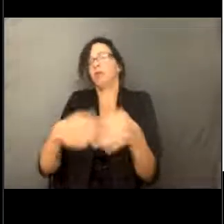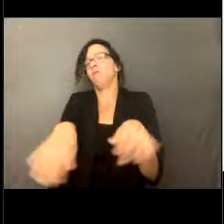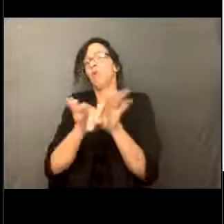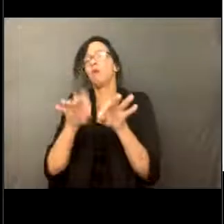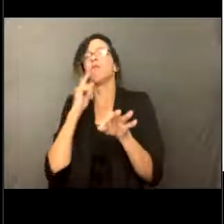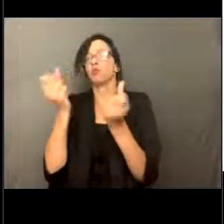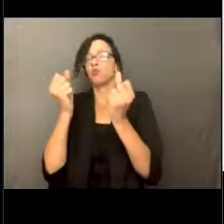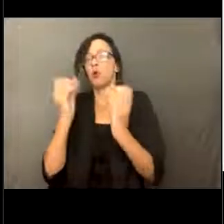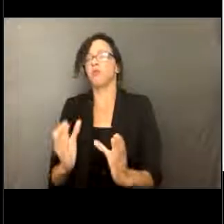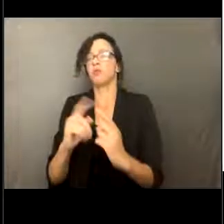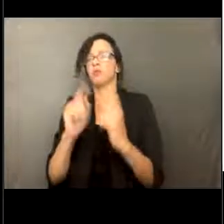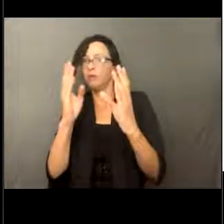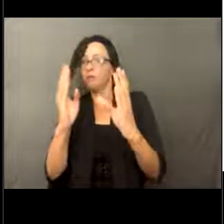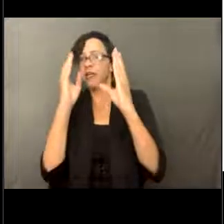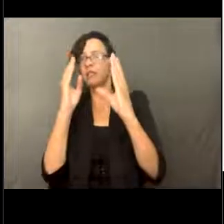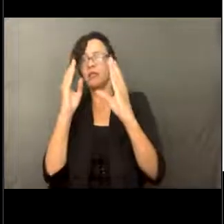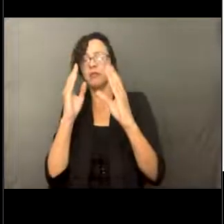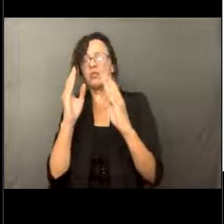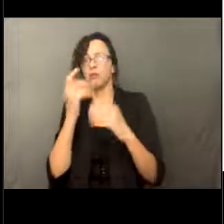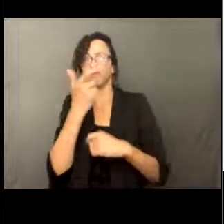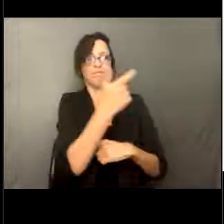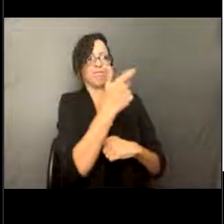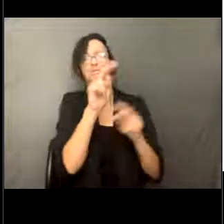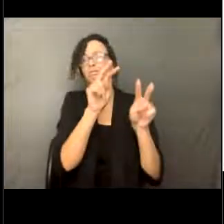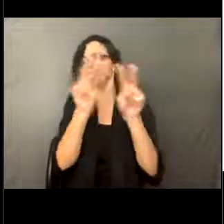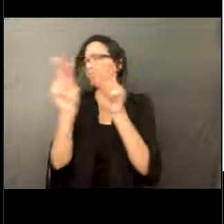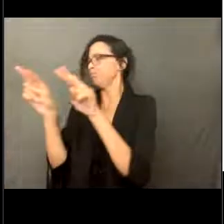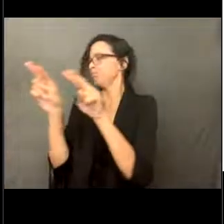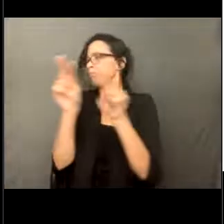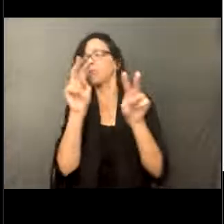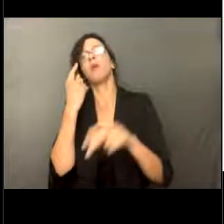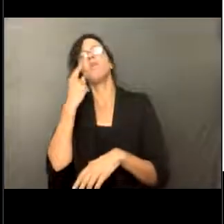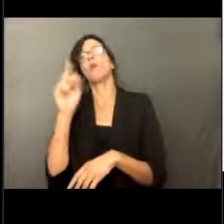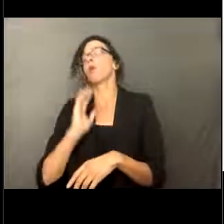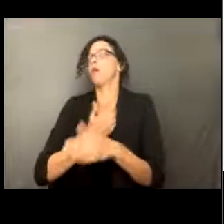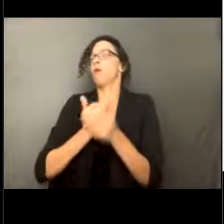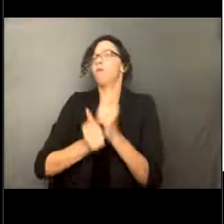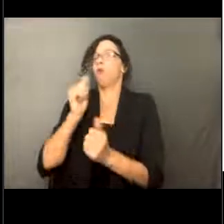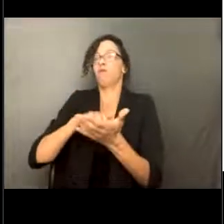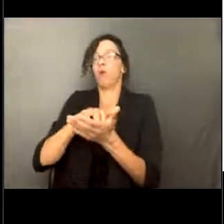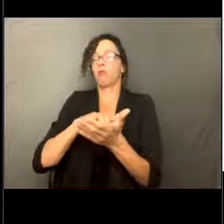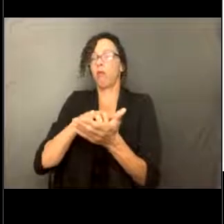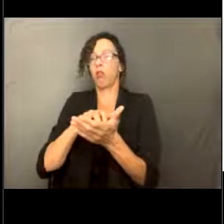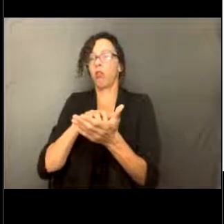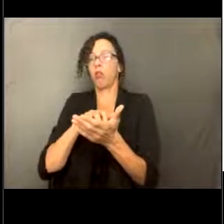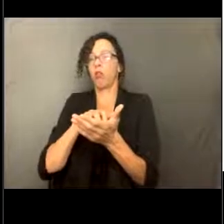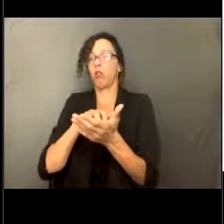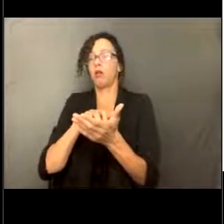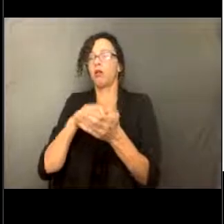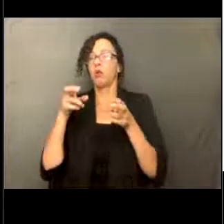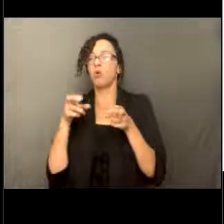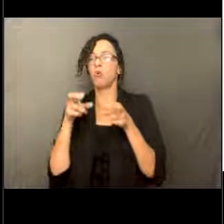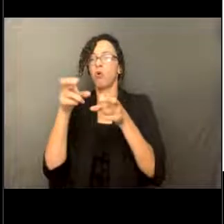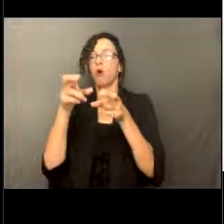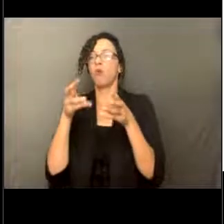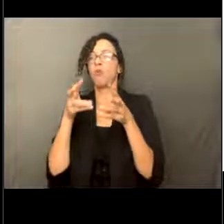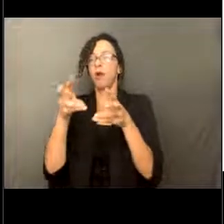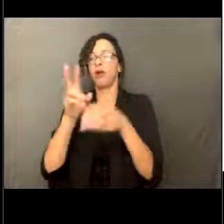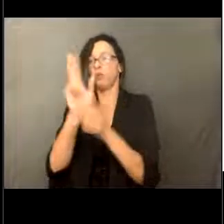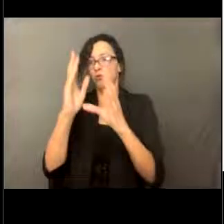alert for our most vulnerable roadway users, those who are on foot, those who are walking